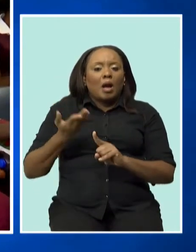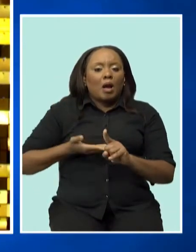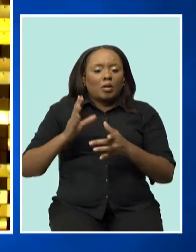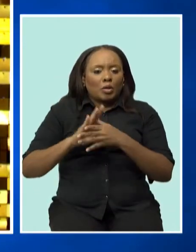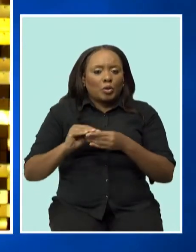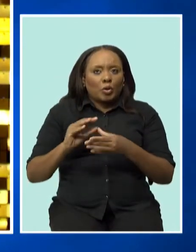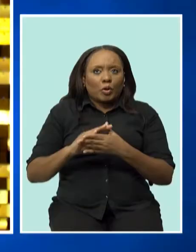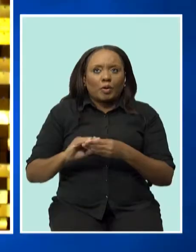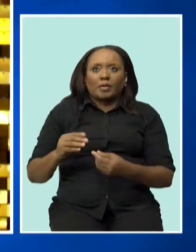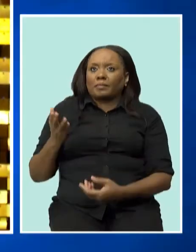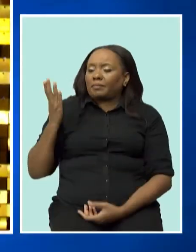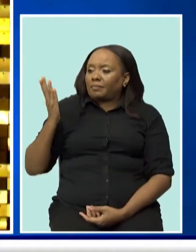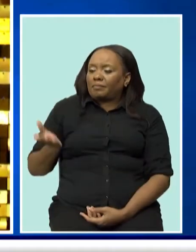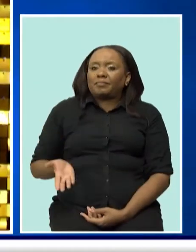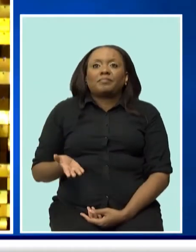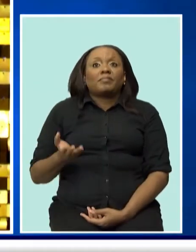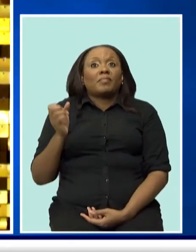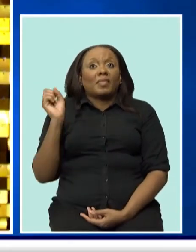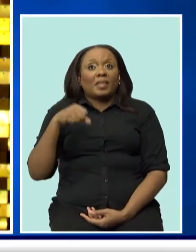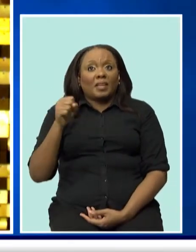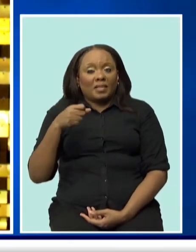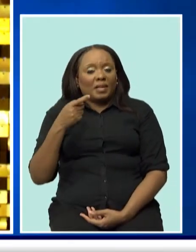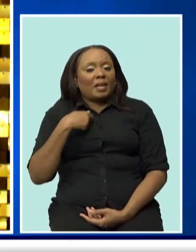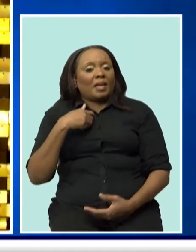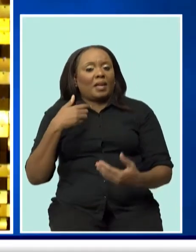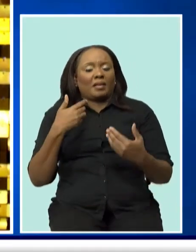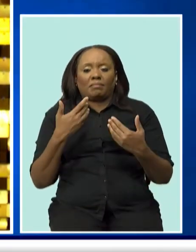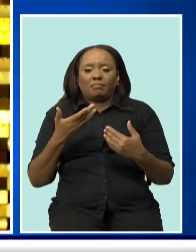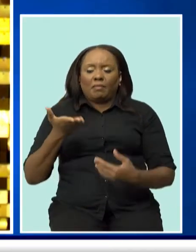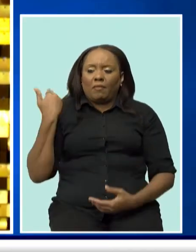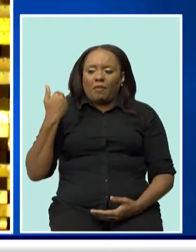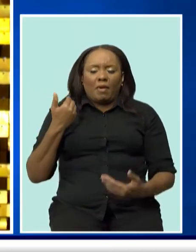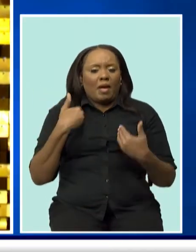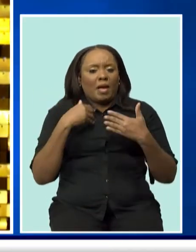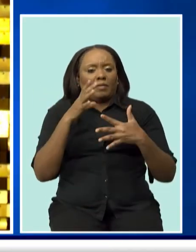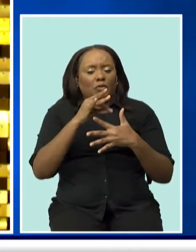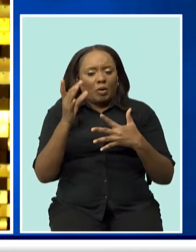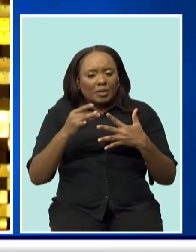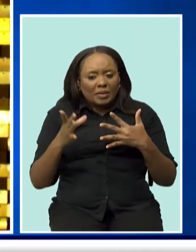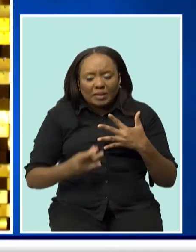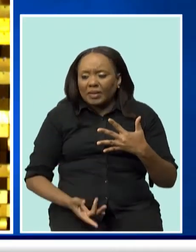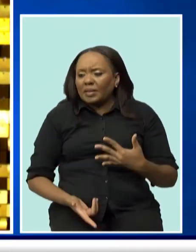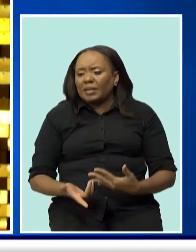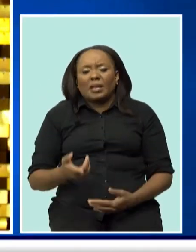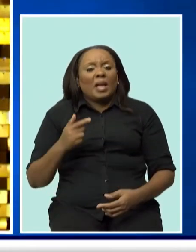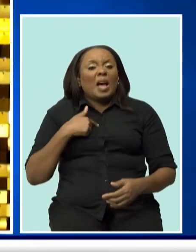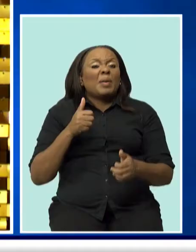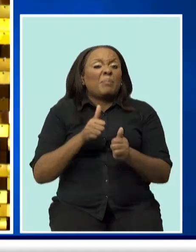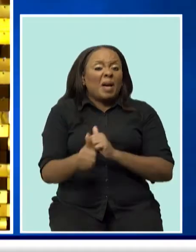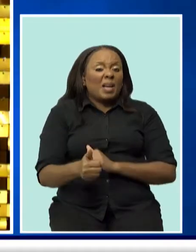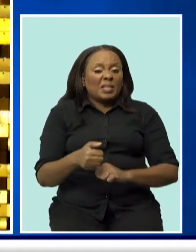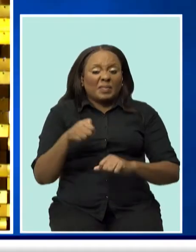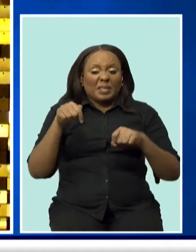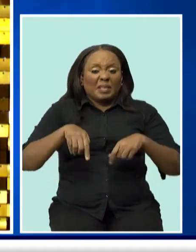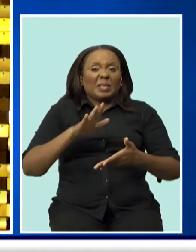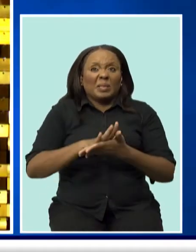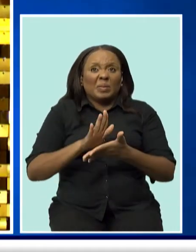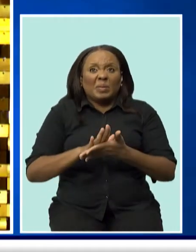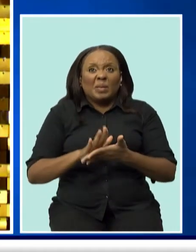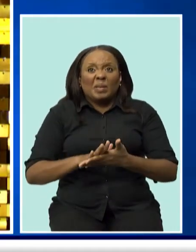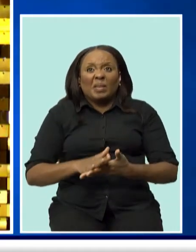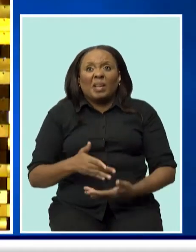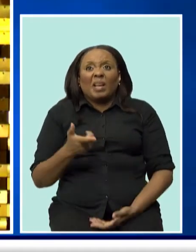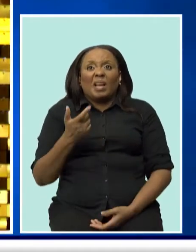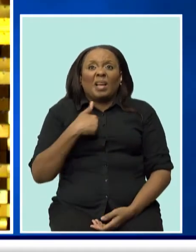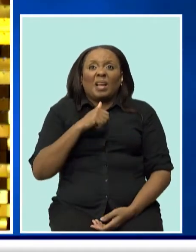Yes, I had choices. I could have told myself, well, you failed anyway. You did not get to one of the